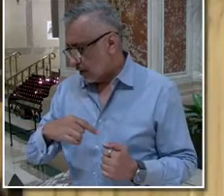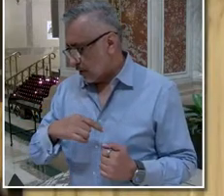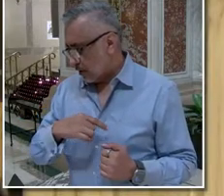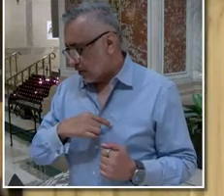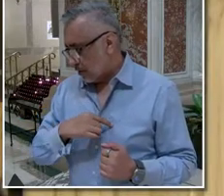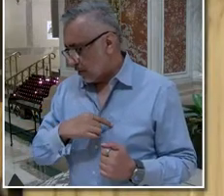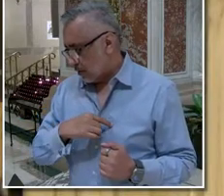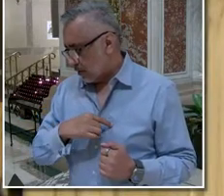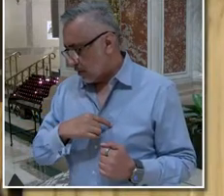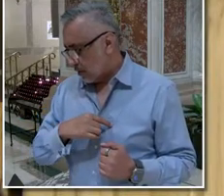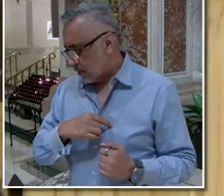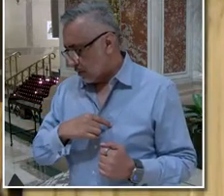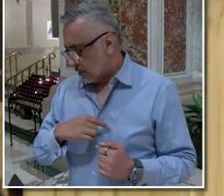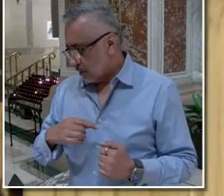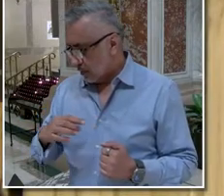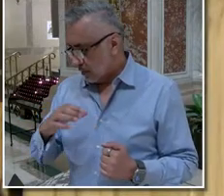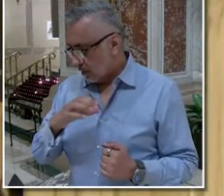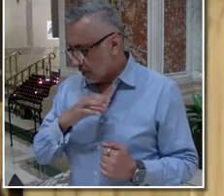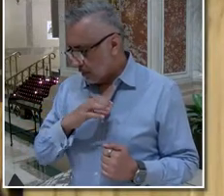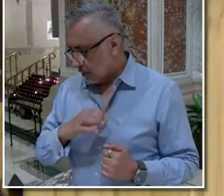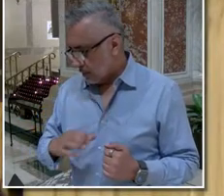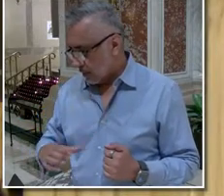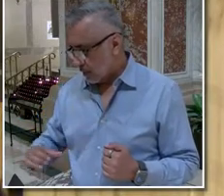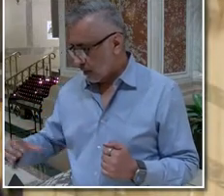exaudi nos.